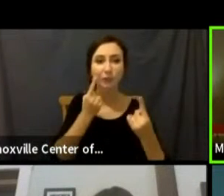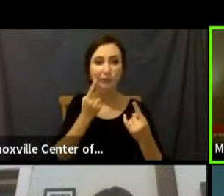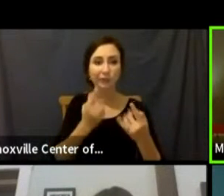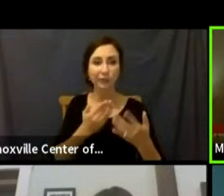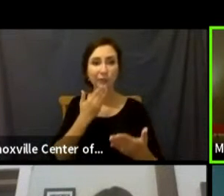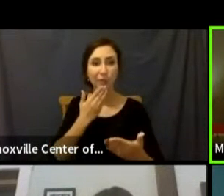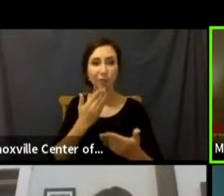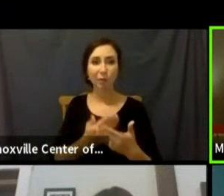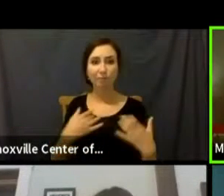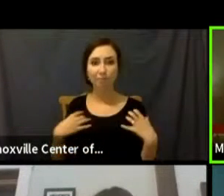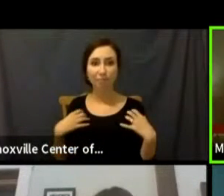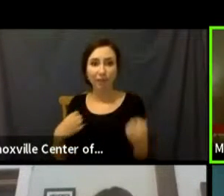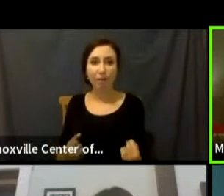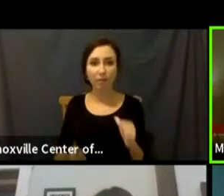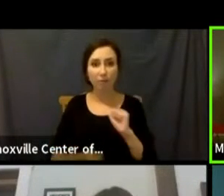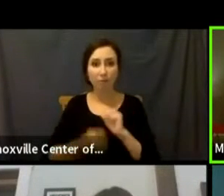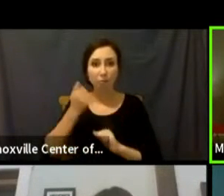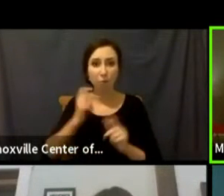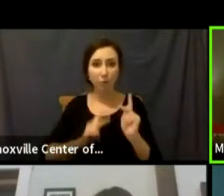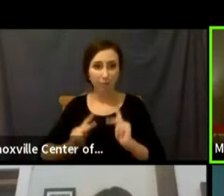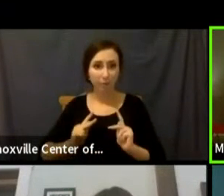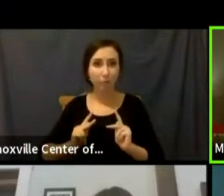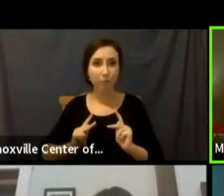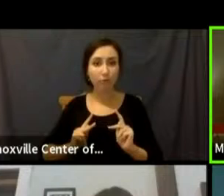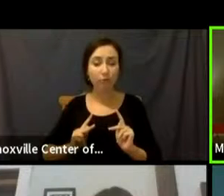most people.